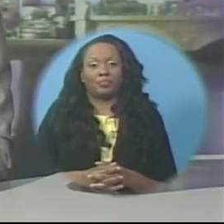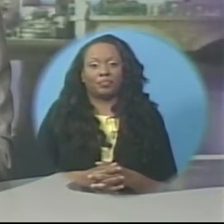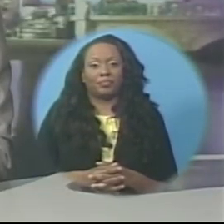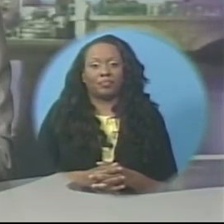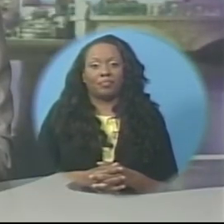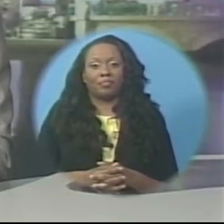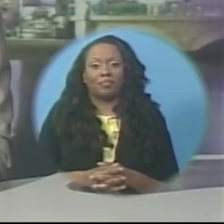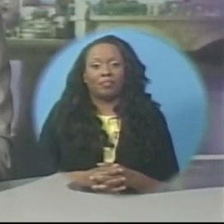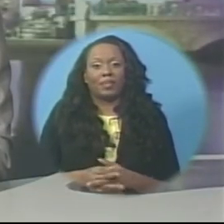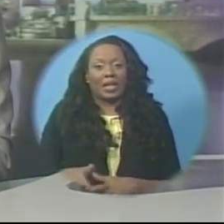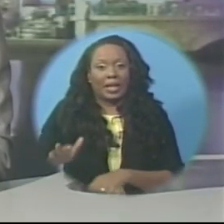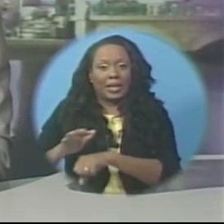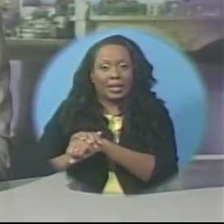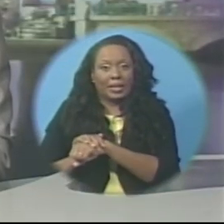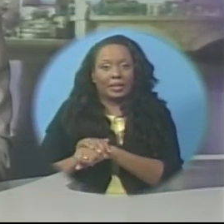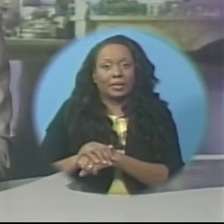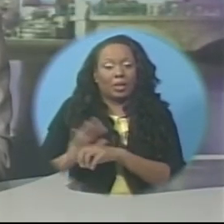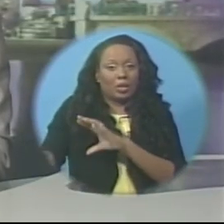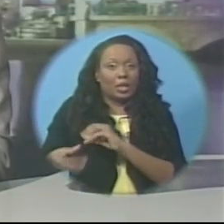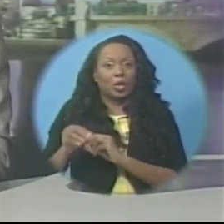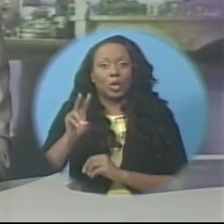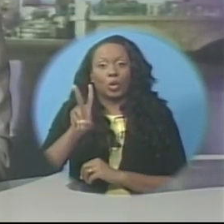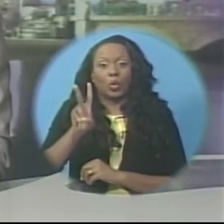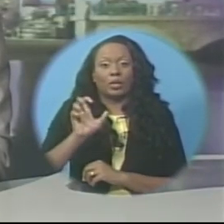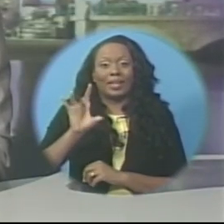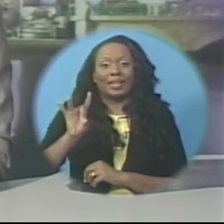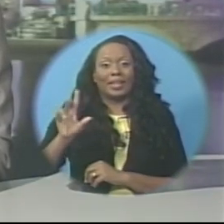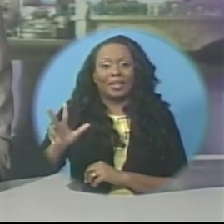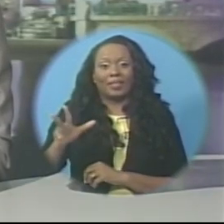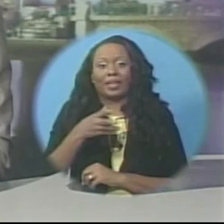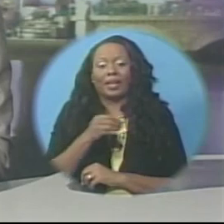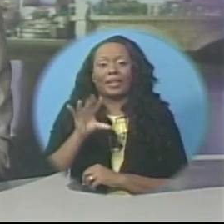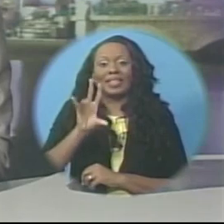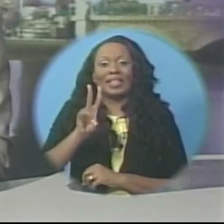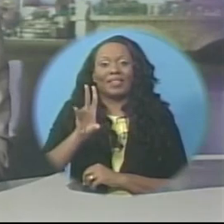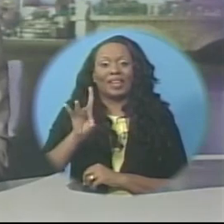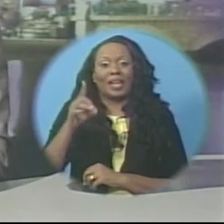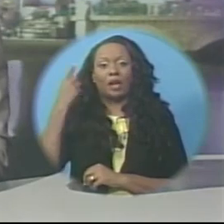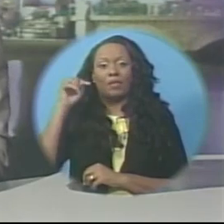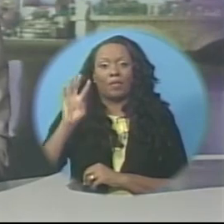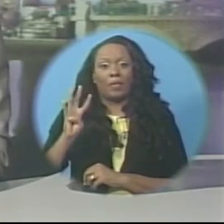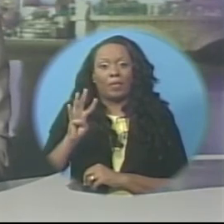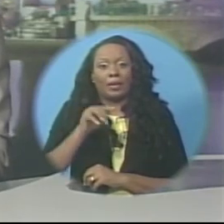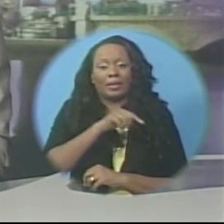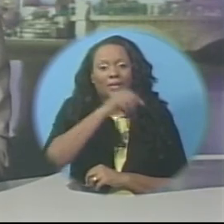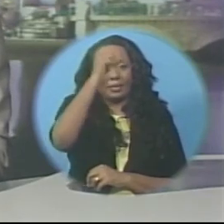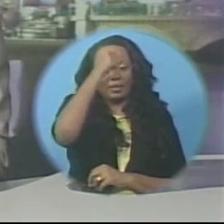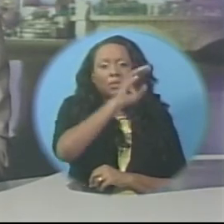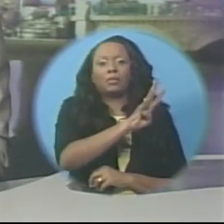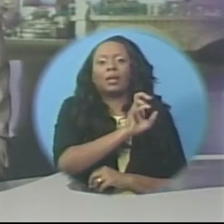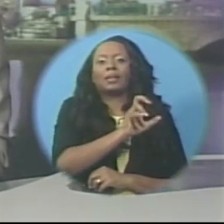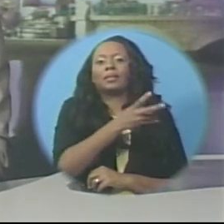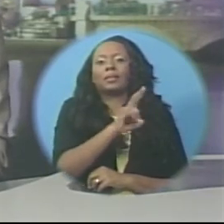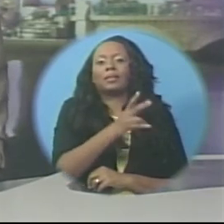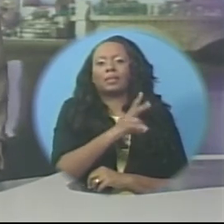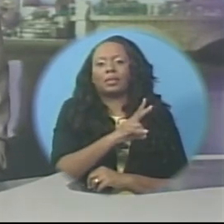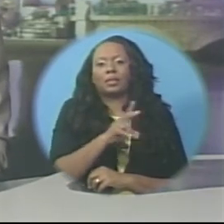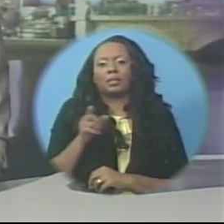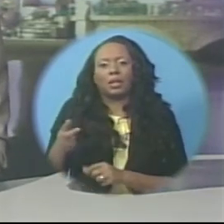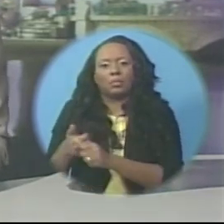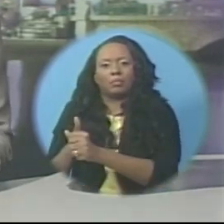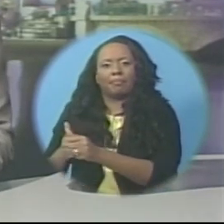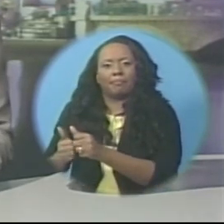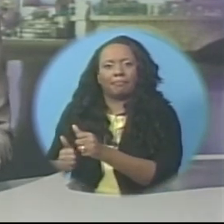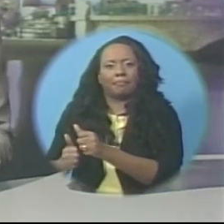So scores in the match, England 283 and 78 for 4, India 417, England trailed by 56